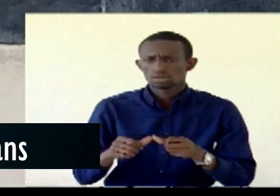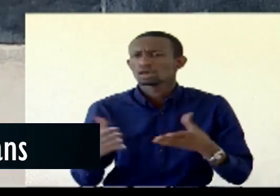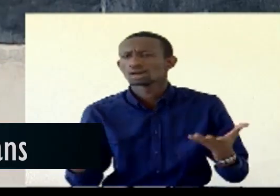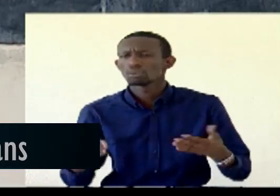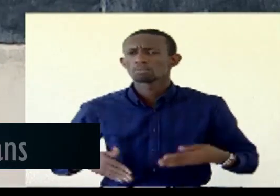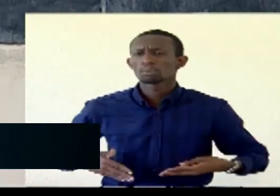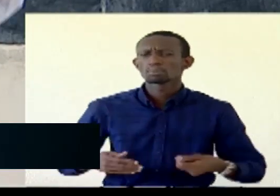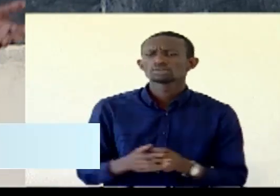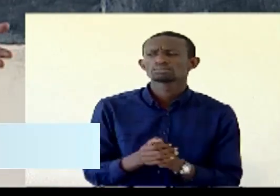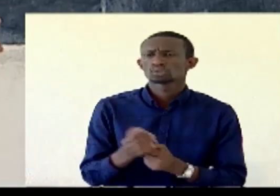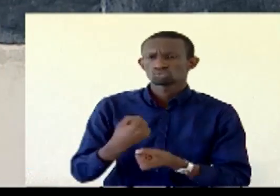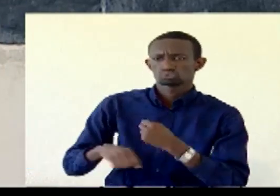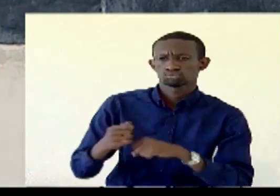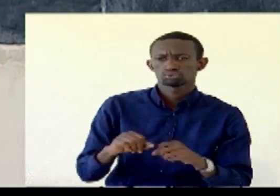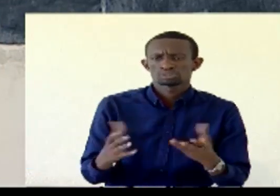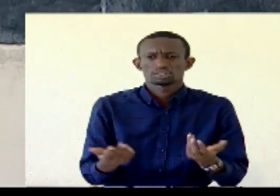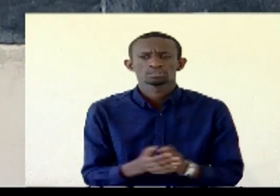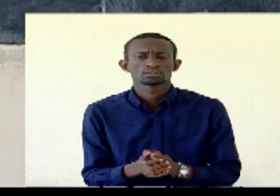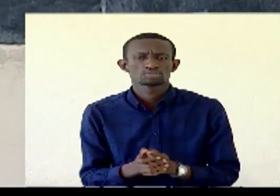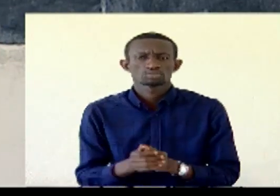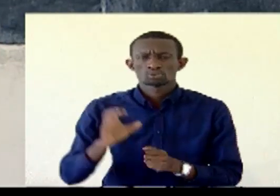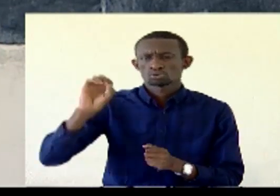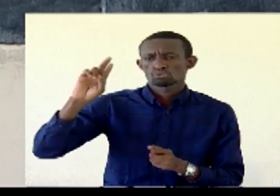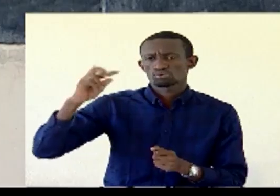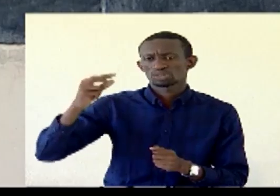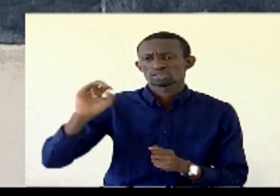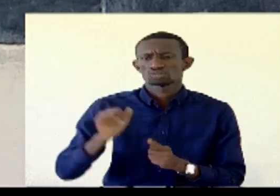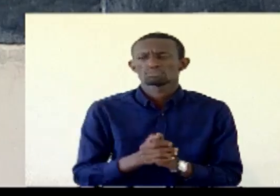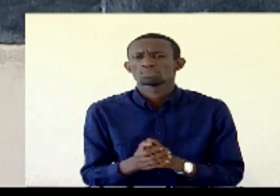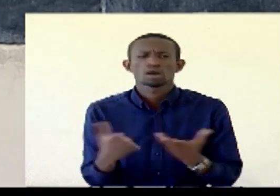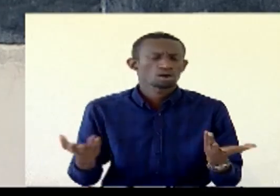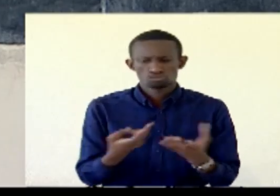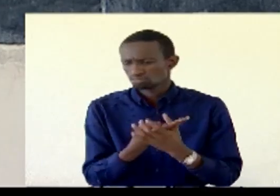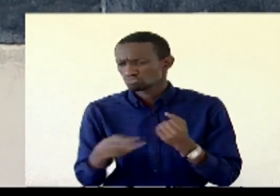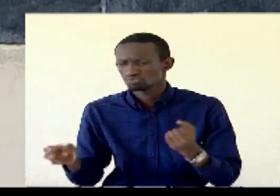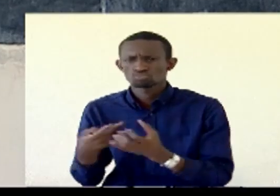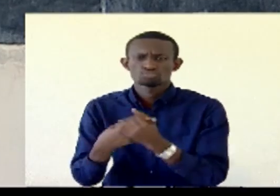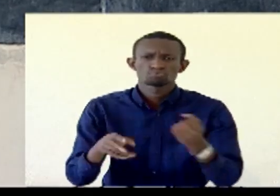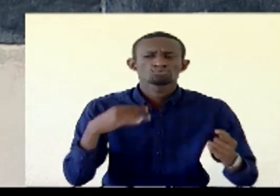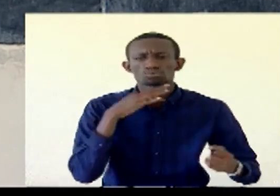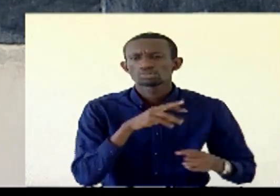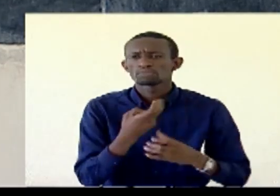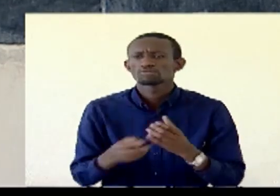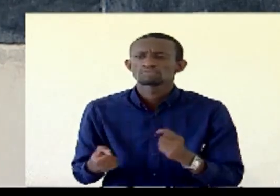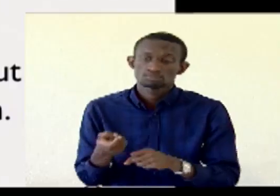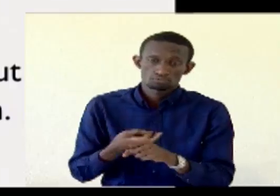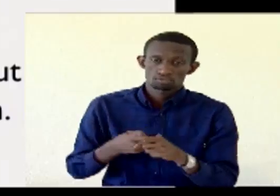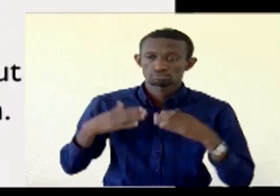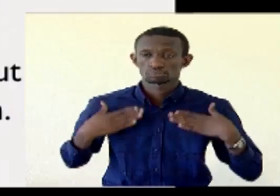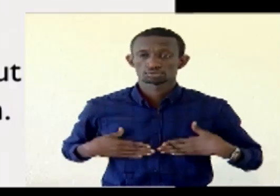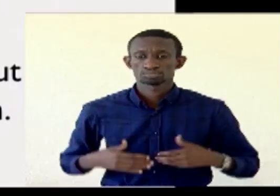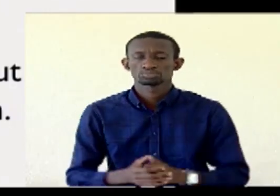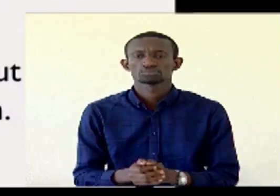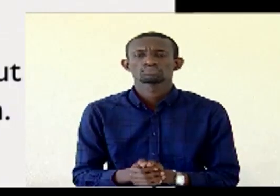for excretion, an organ for removing waste products from the body, all right? We said the kidney